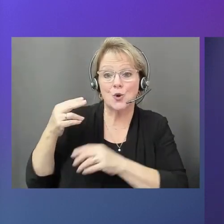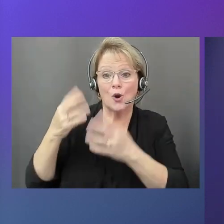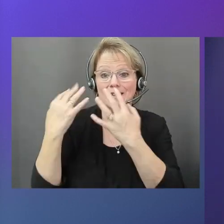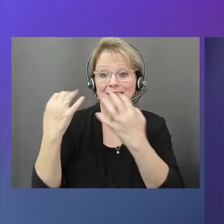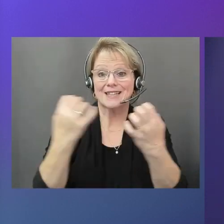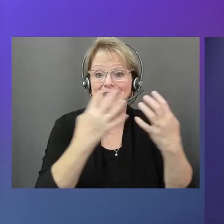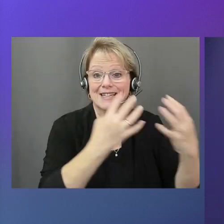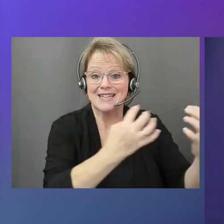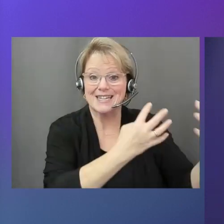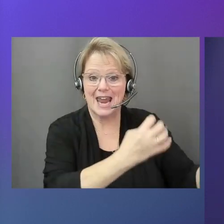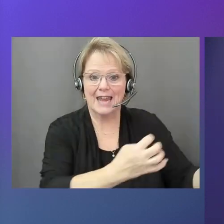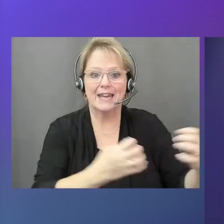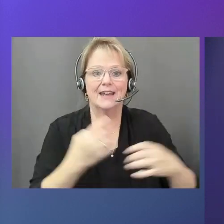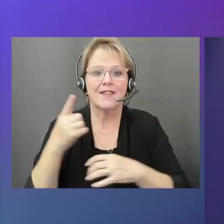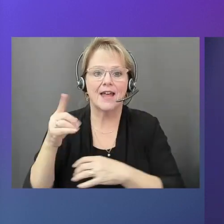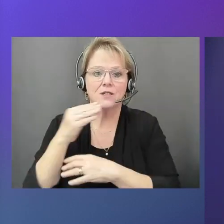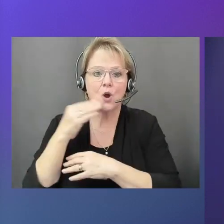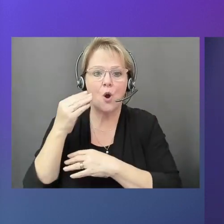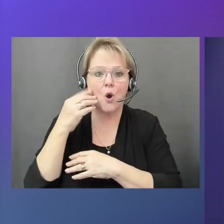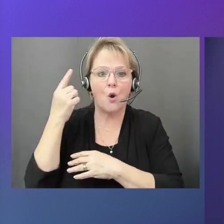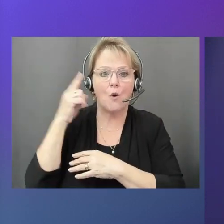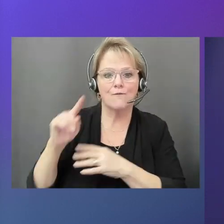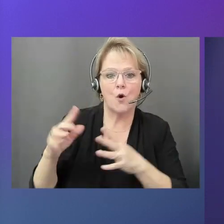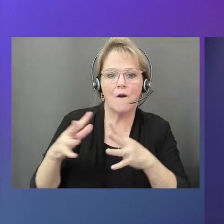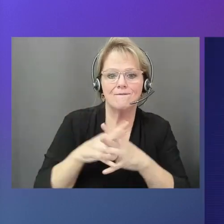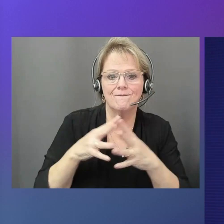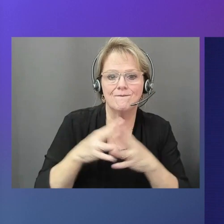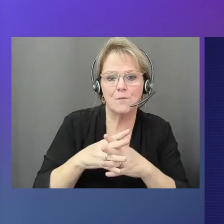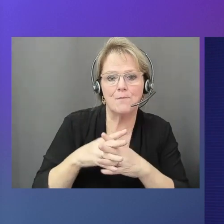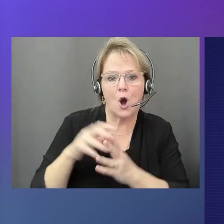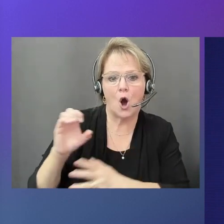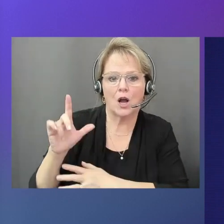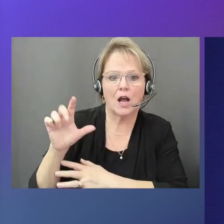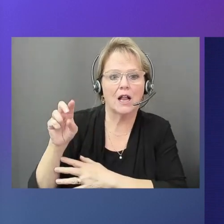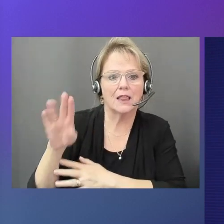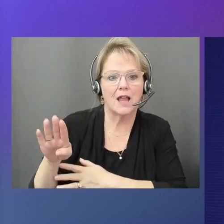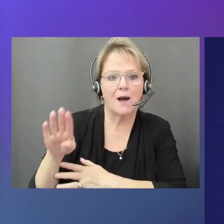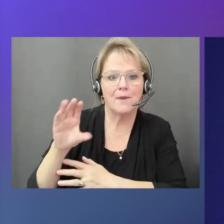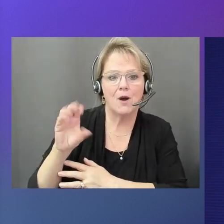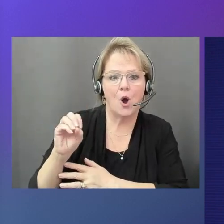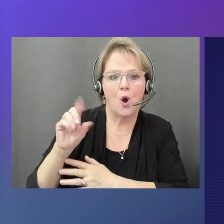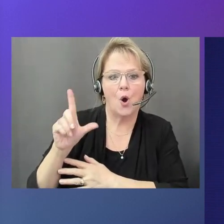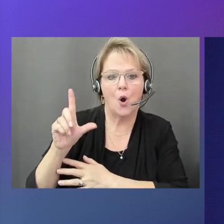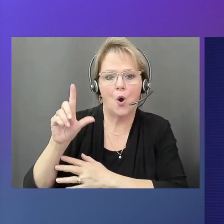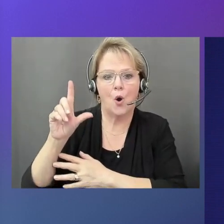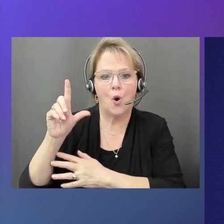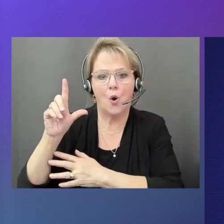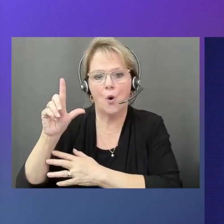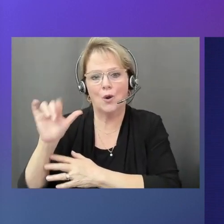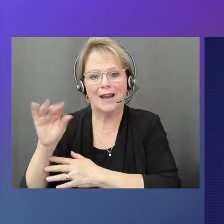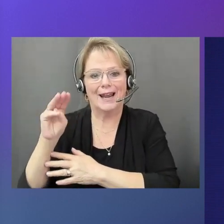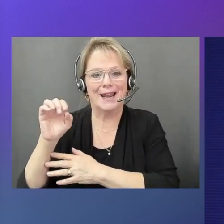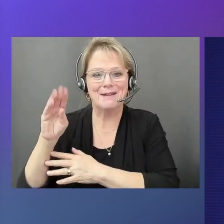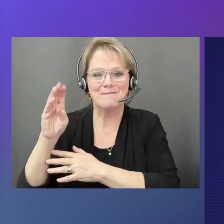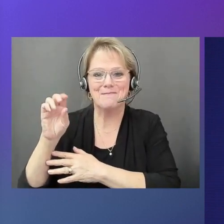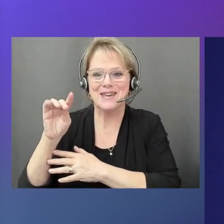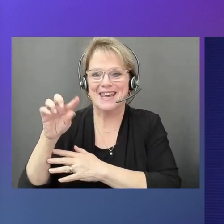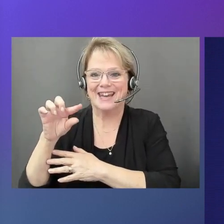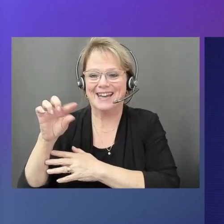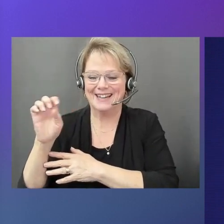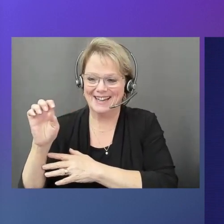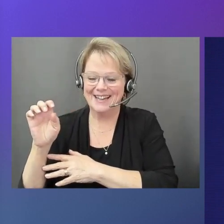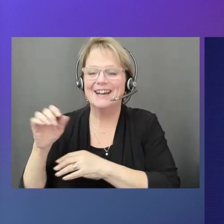de Marseille football club. And Orange Business has leveraged a bunch of really neat technologies, including